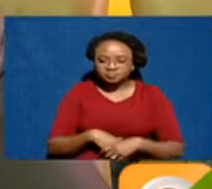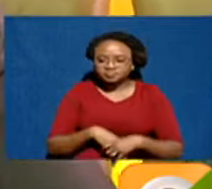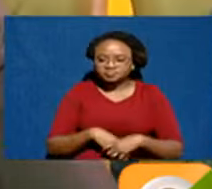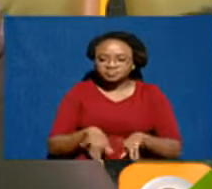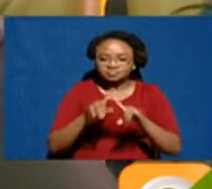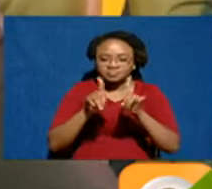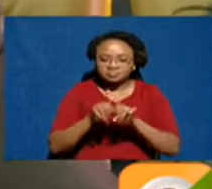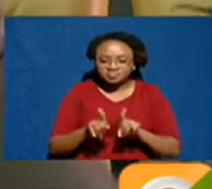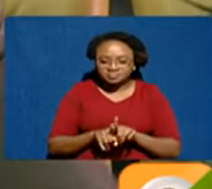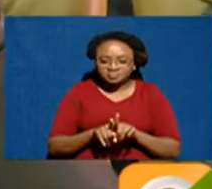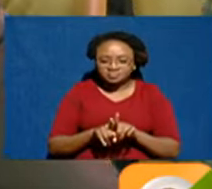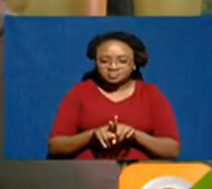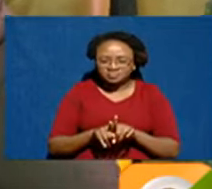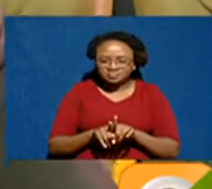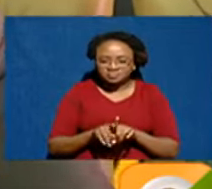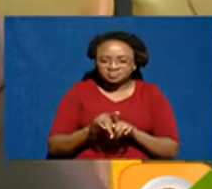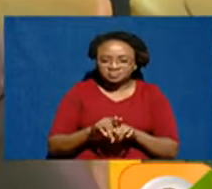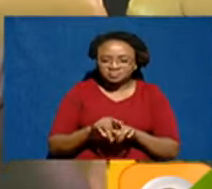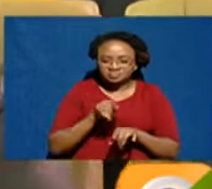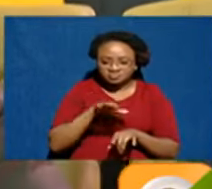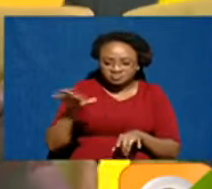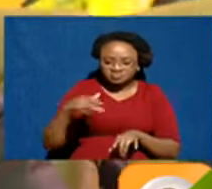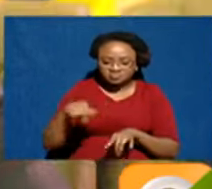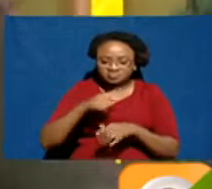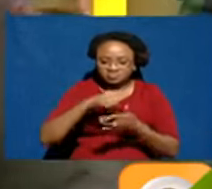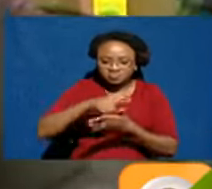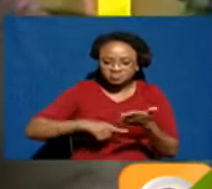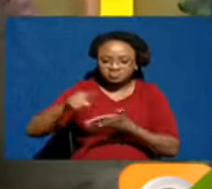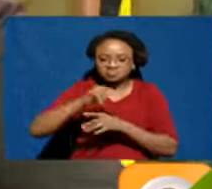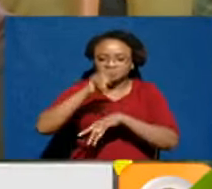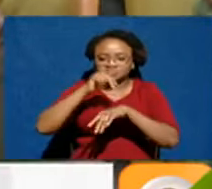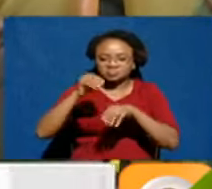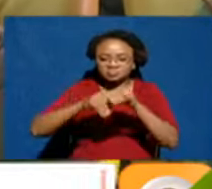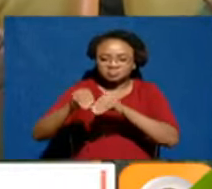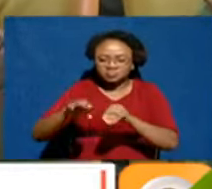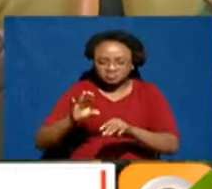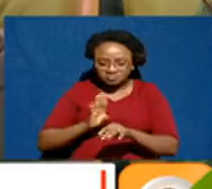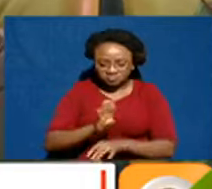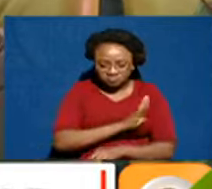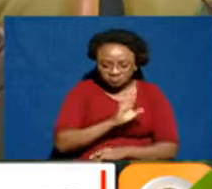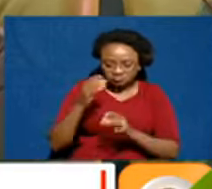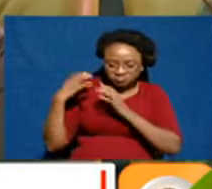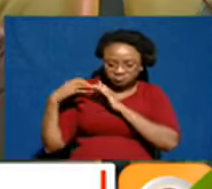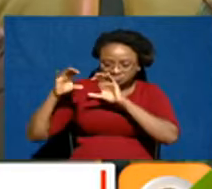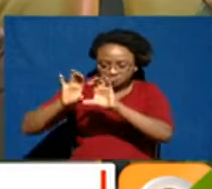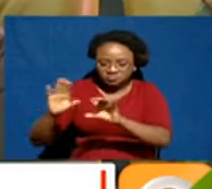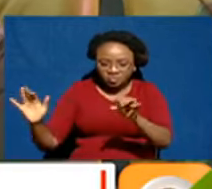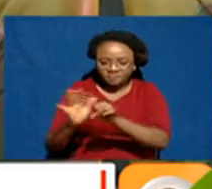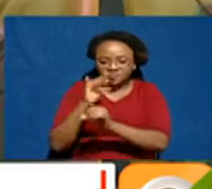kuapisha the National Elections Board, sasa wako na mandate